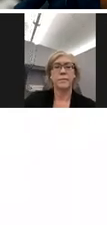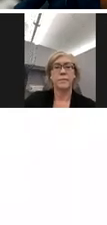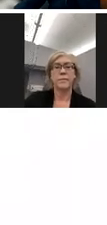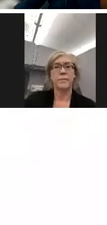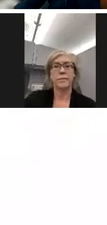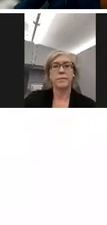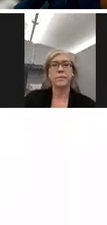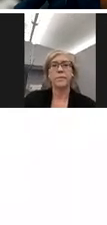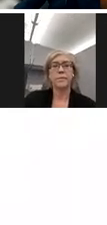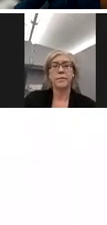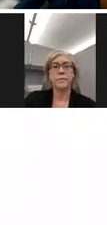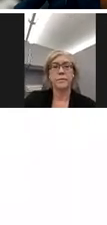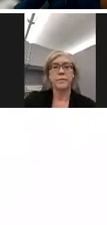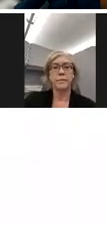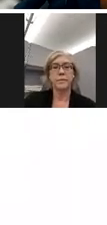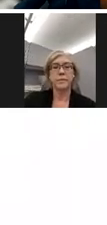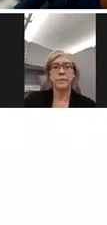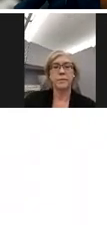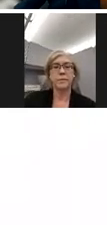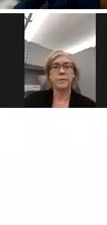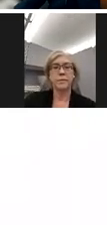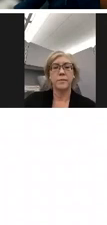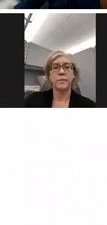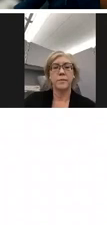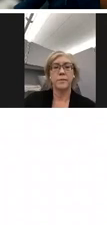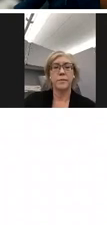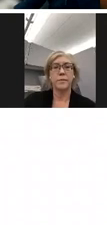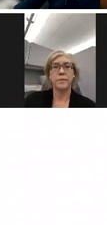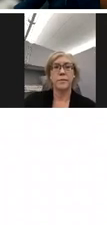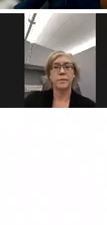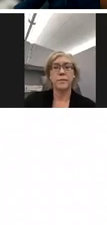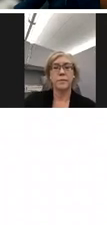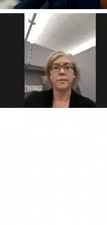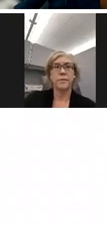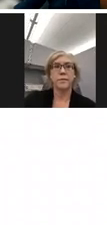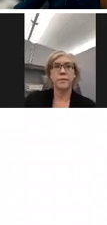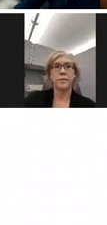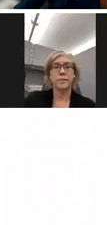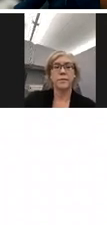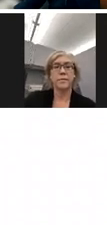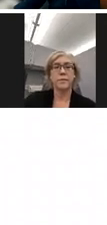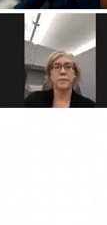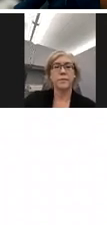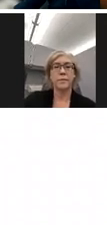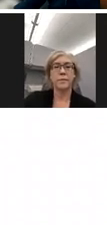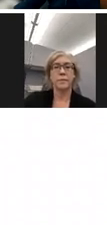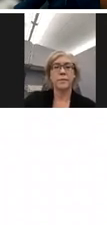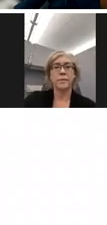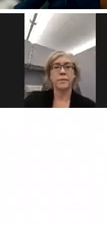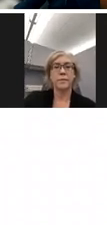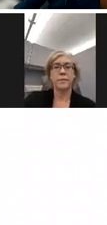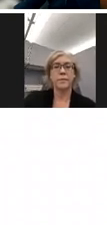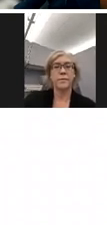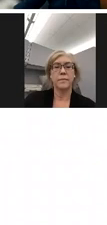SSDI beneficiaries under the Ticket to Work program to provide access to benefits planning so that they can really